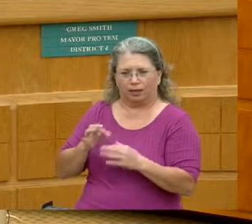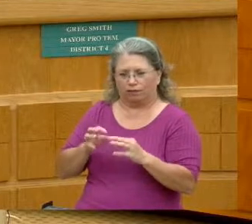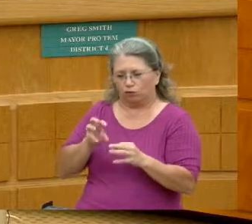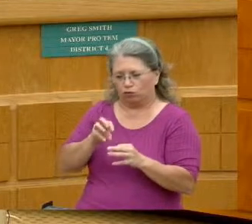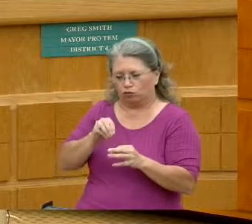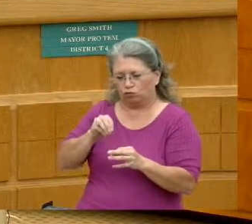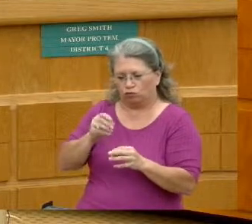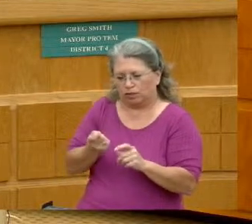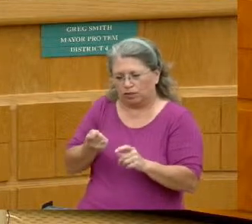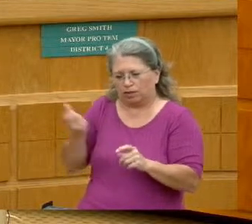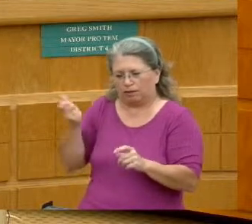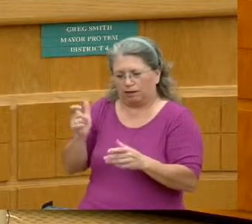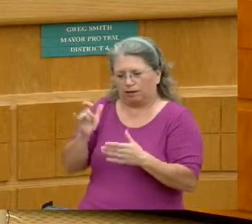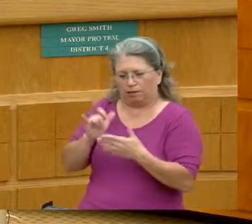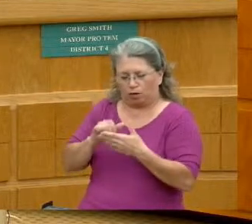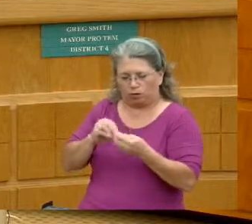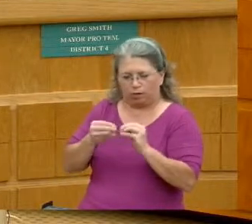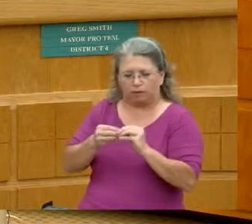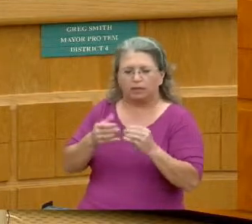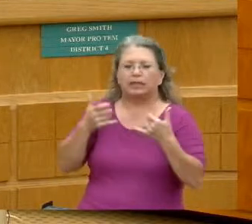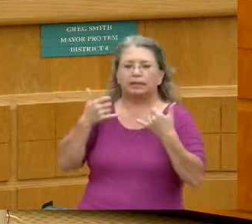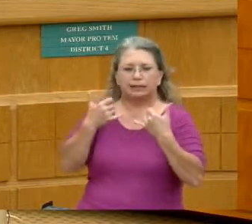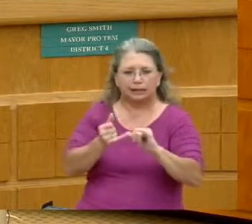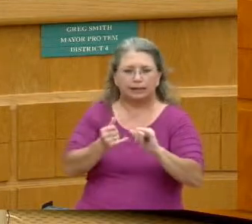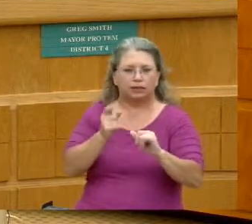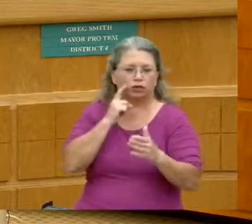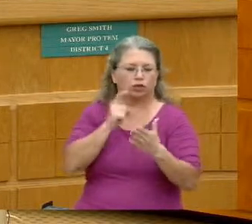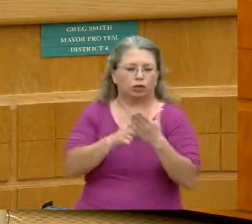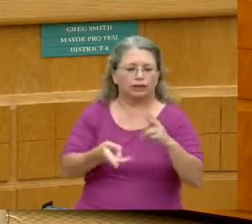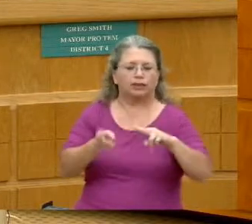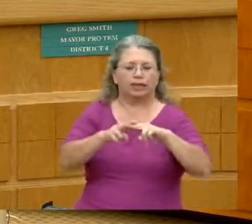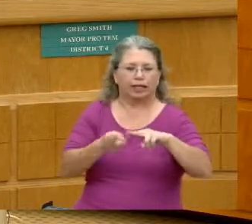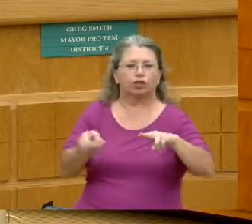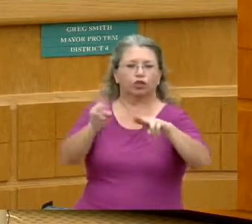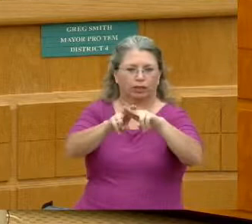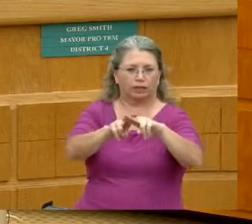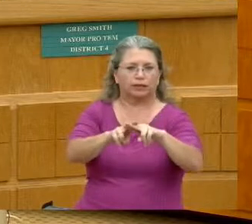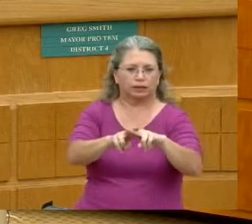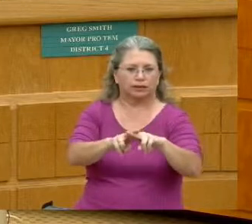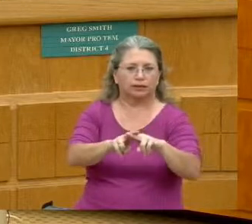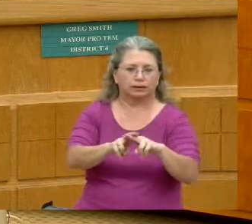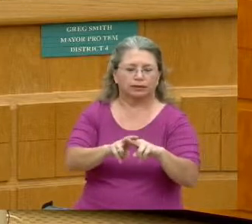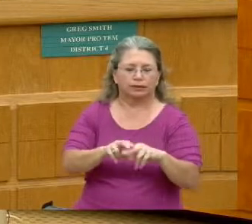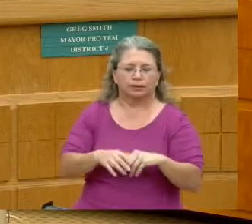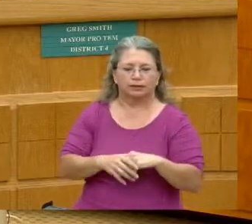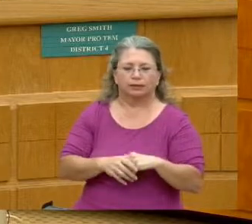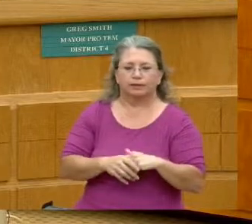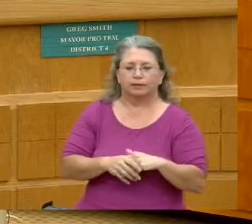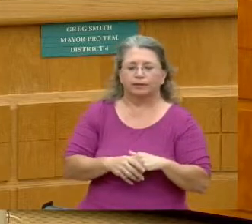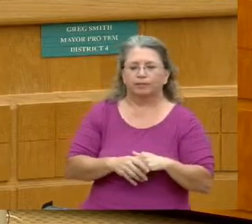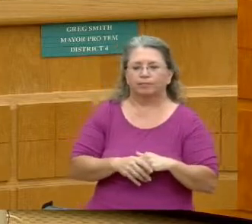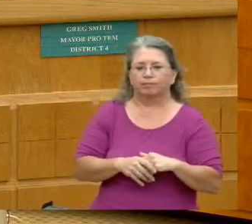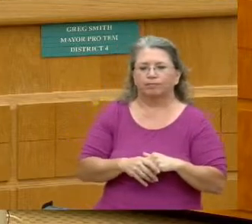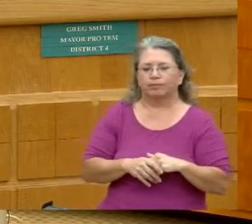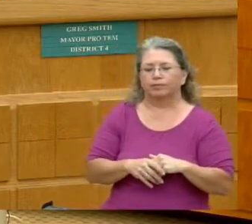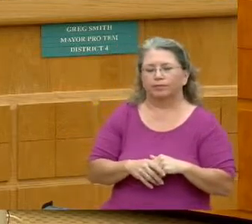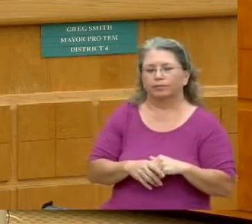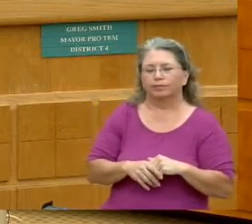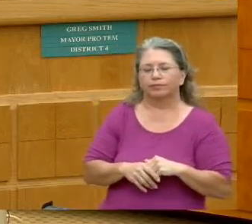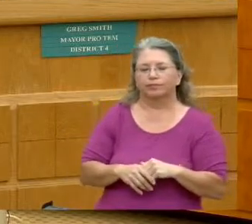time. If we take Memorial Day out, we're still seeing increases. Now we see a decrease from Memorial Day, but that's a huge peak to come down